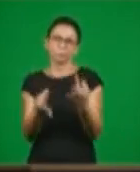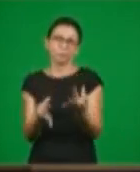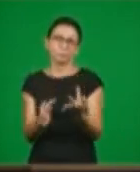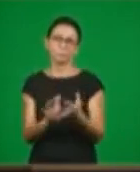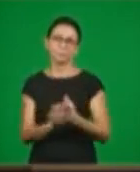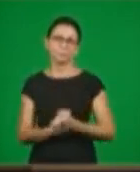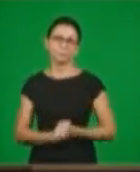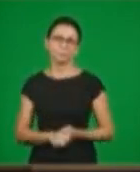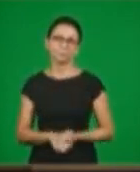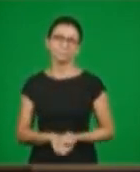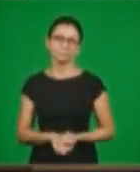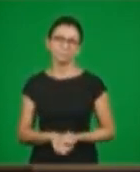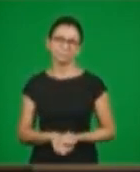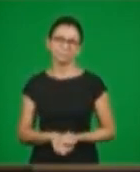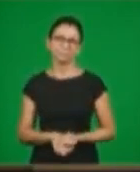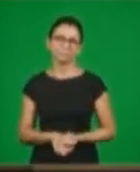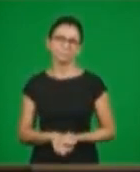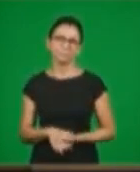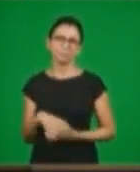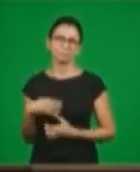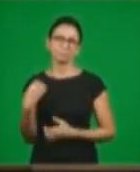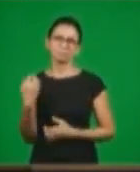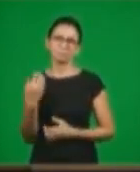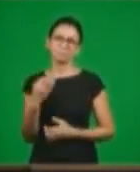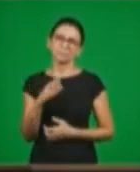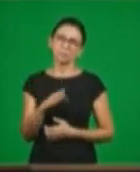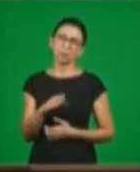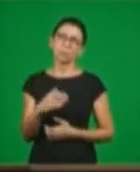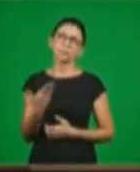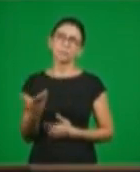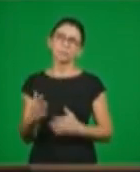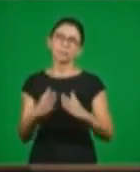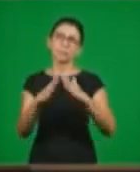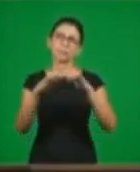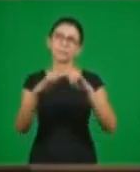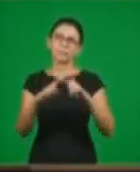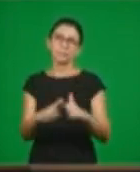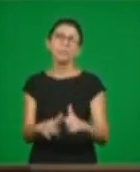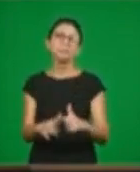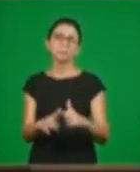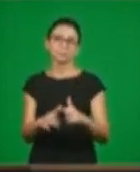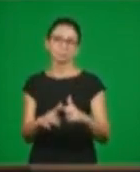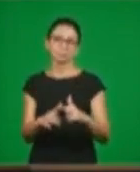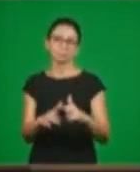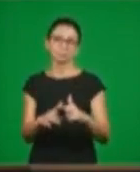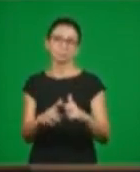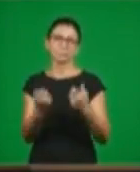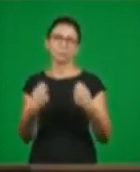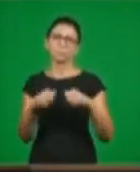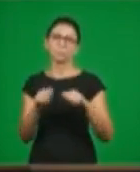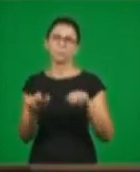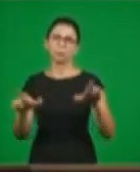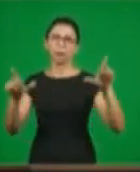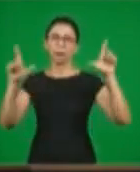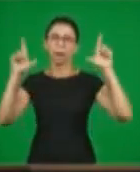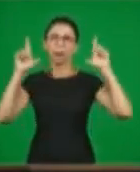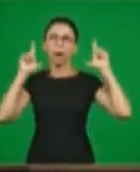it is based on the construction of greatness,